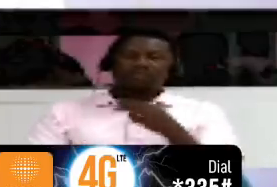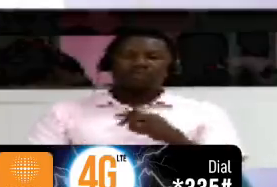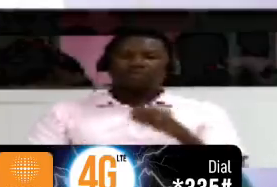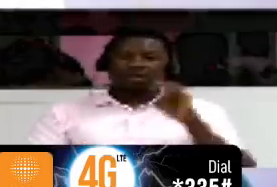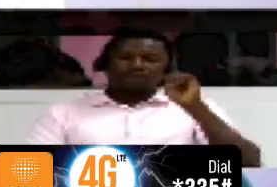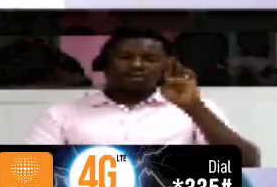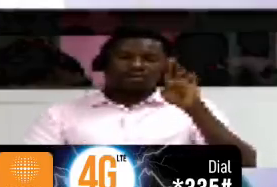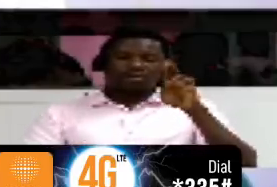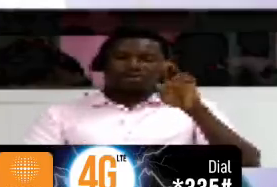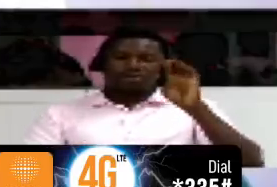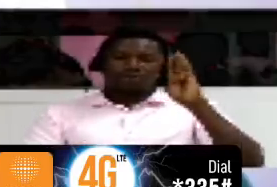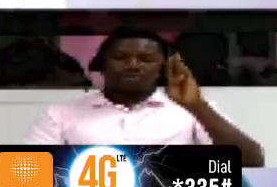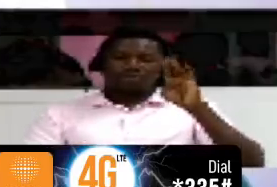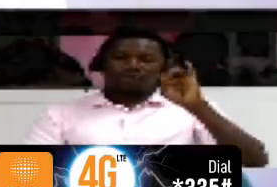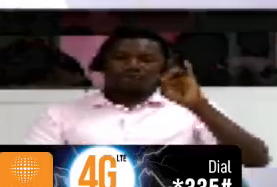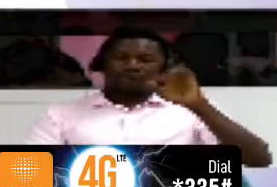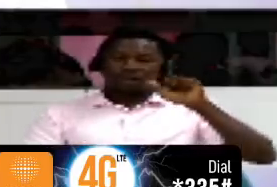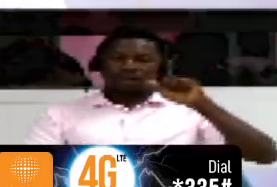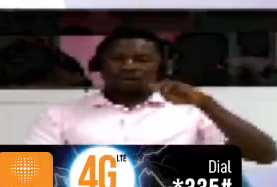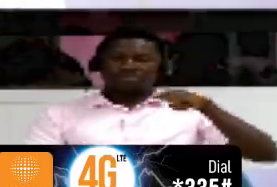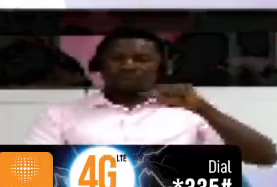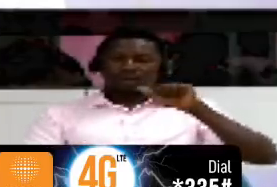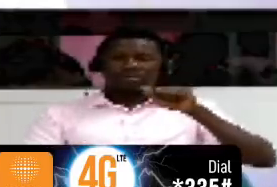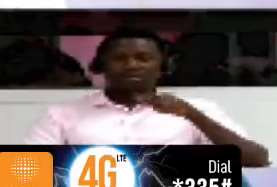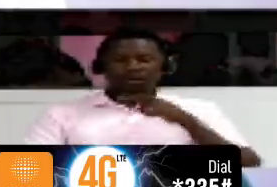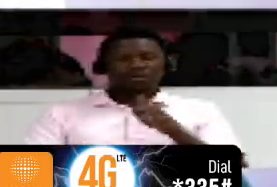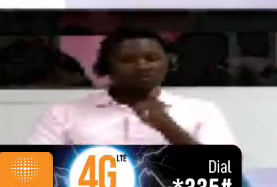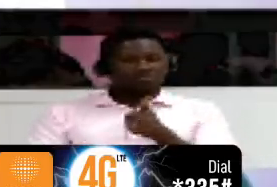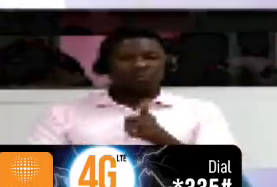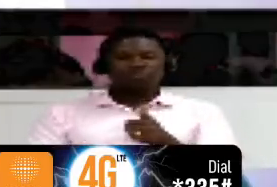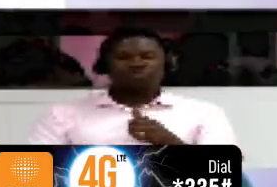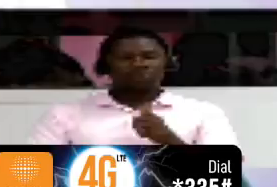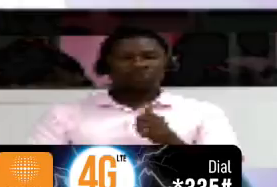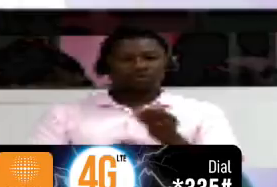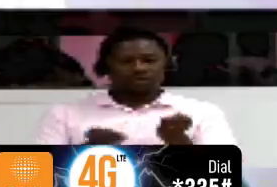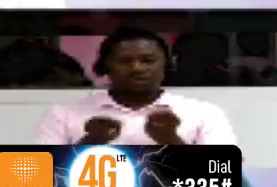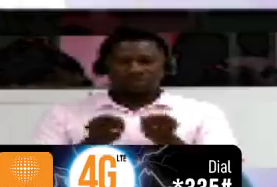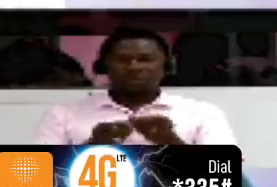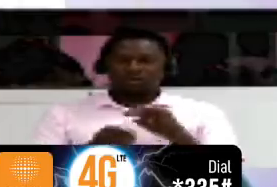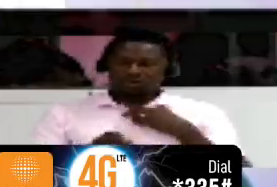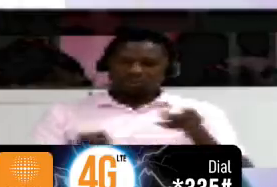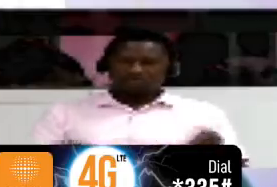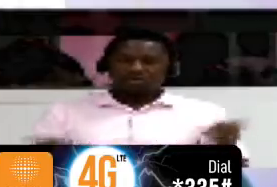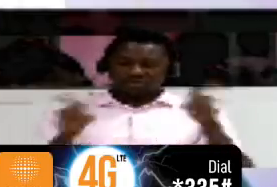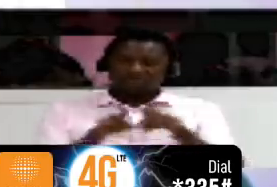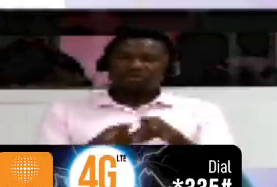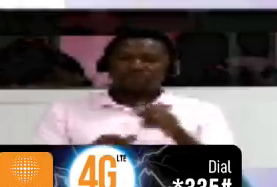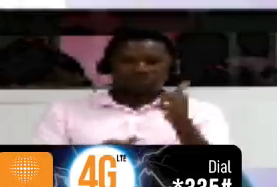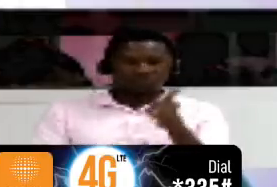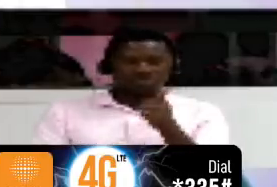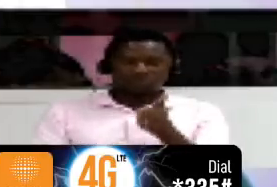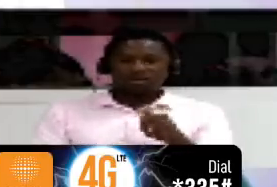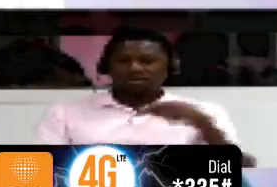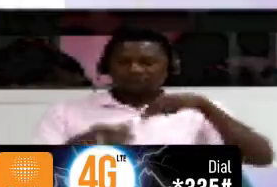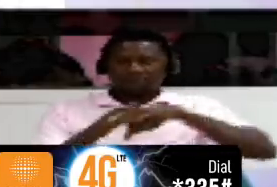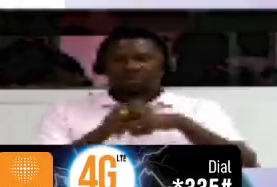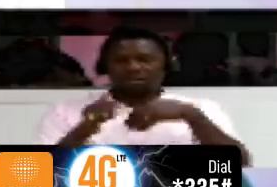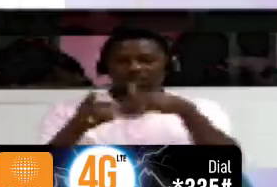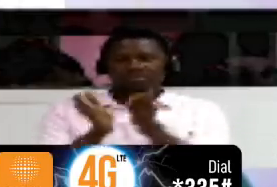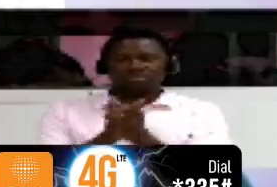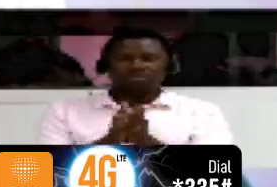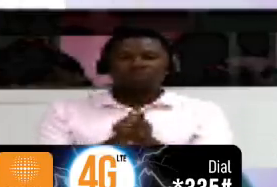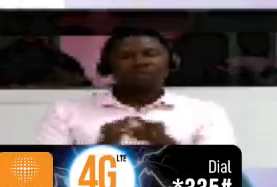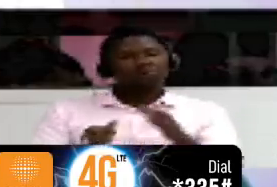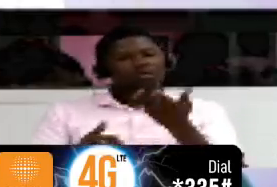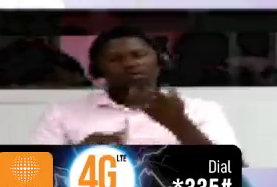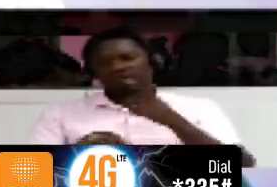student. He do participate very well in the class, but most of the